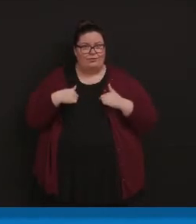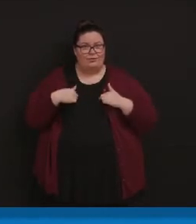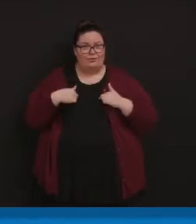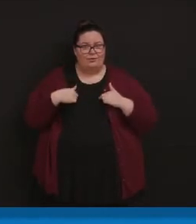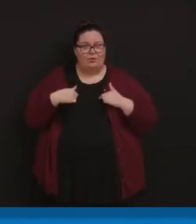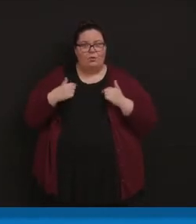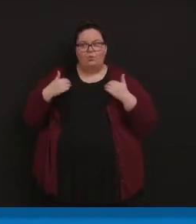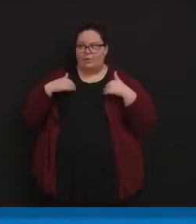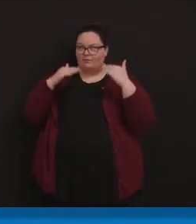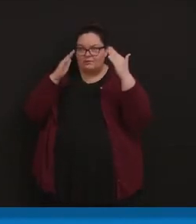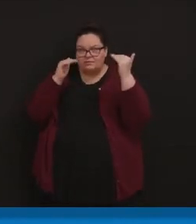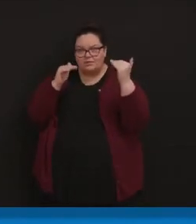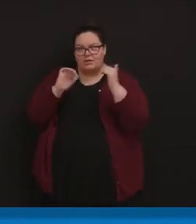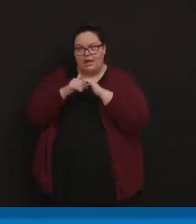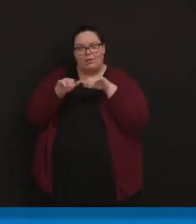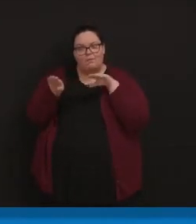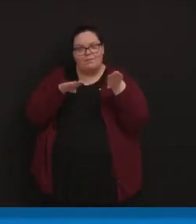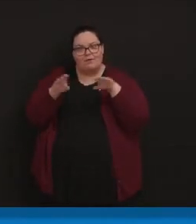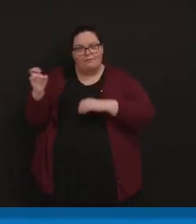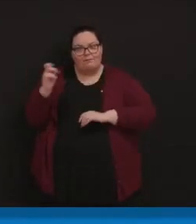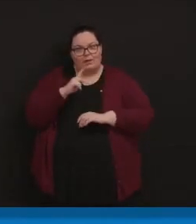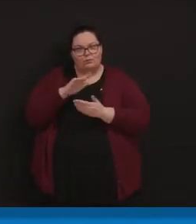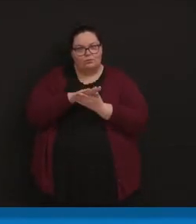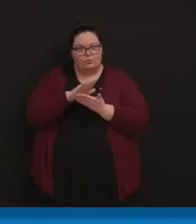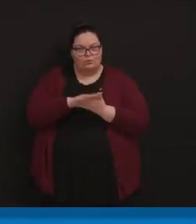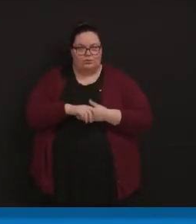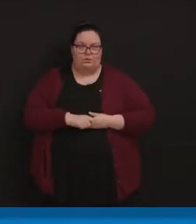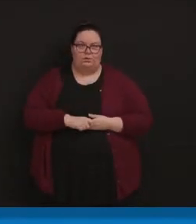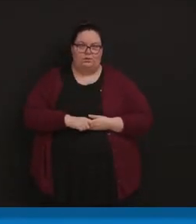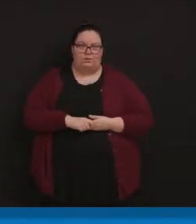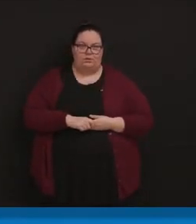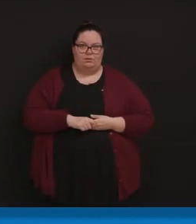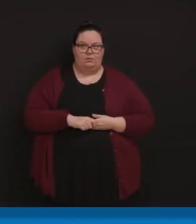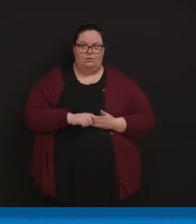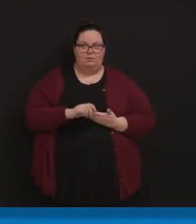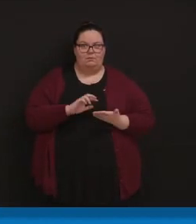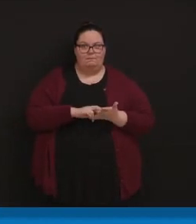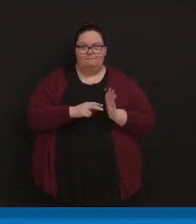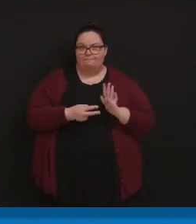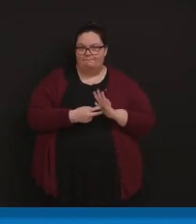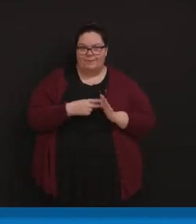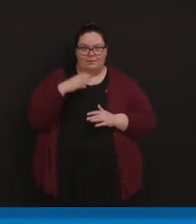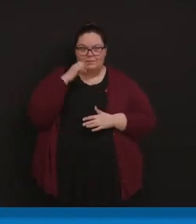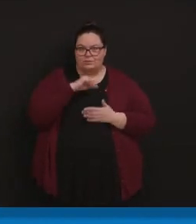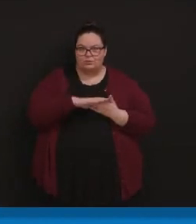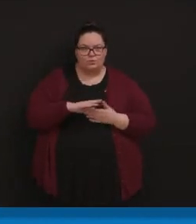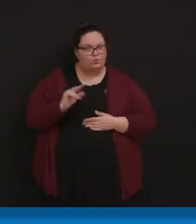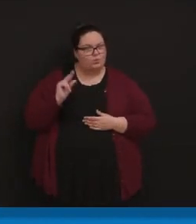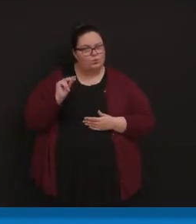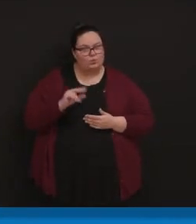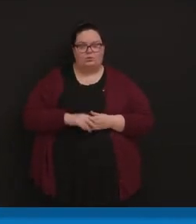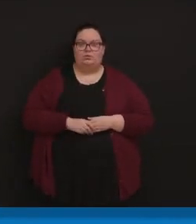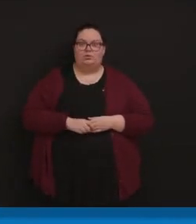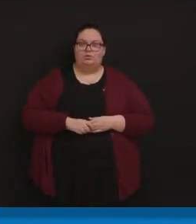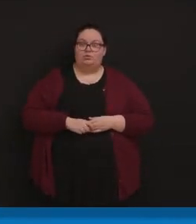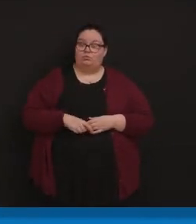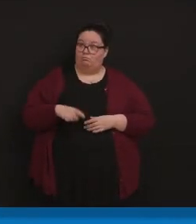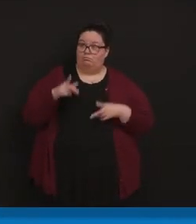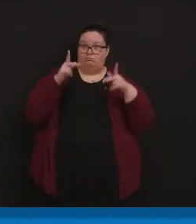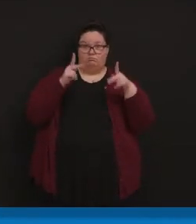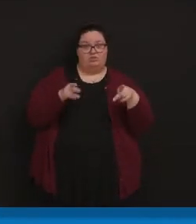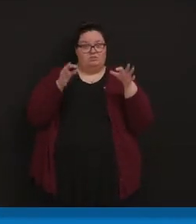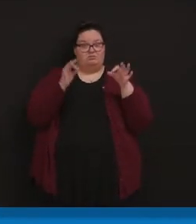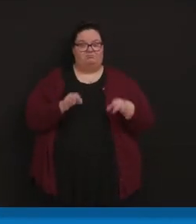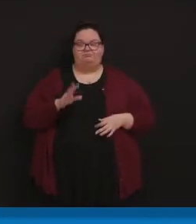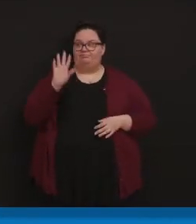that we had expectations for how people would behave upon their return. And that did not involve going to school. So the more that people decide to